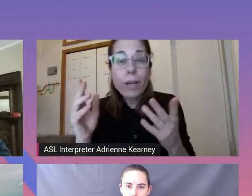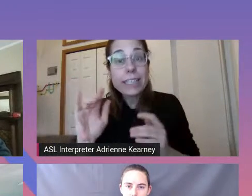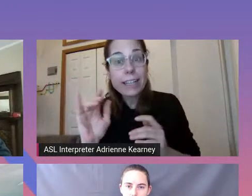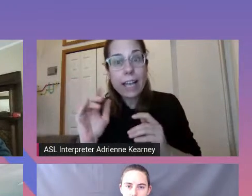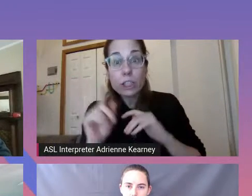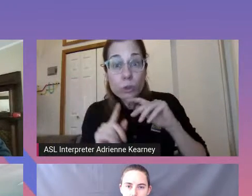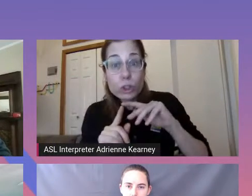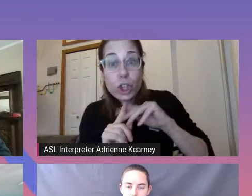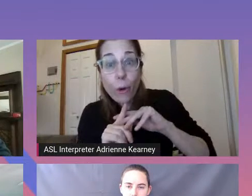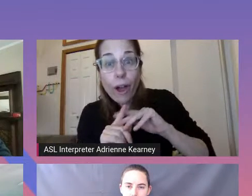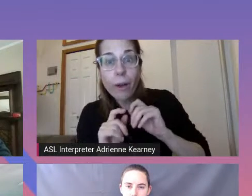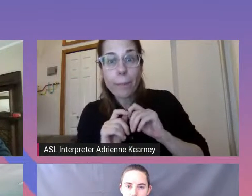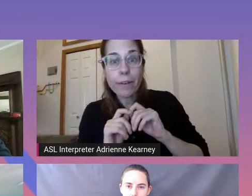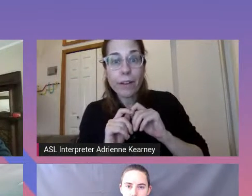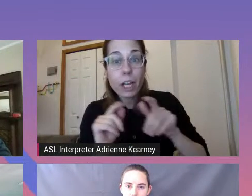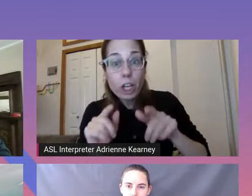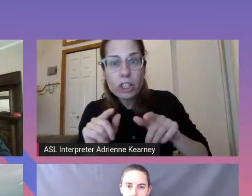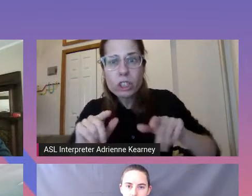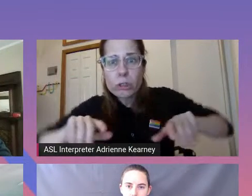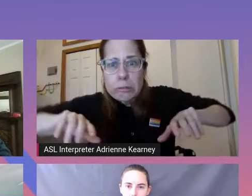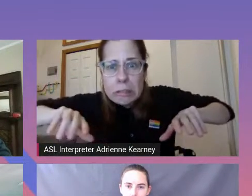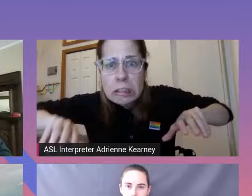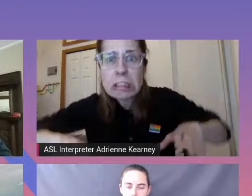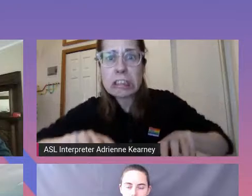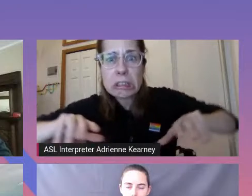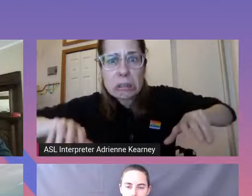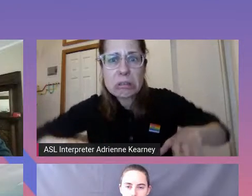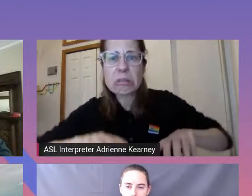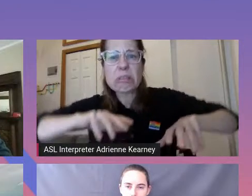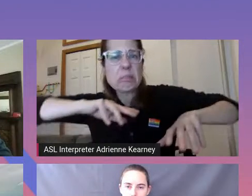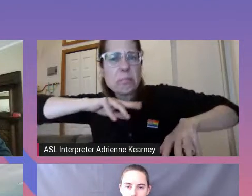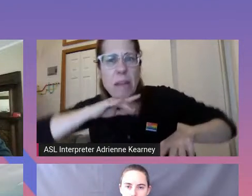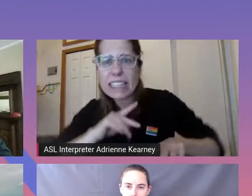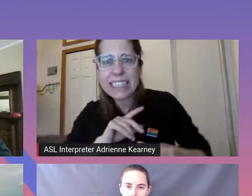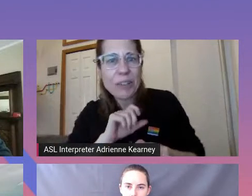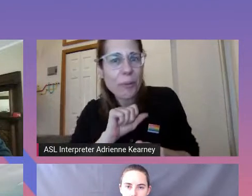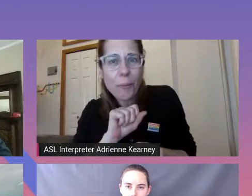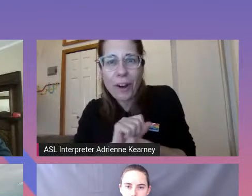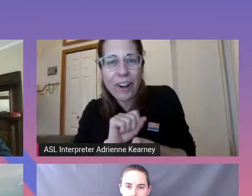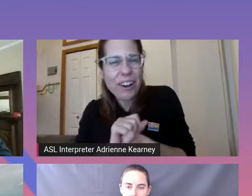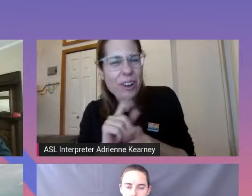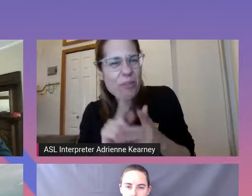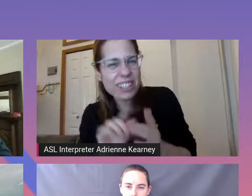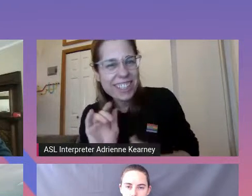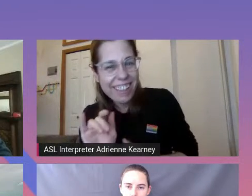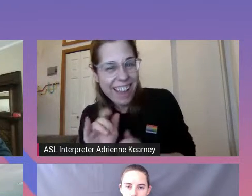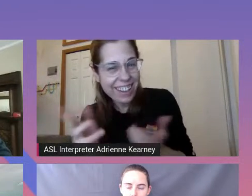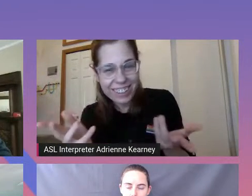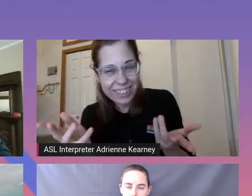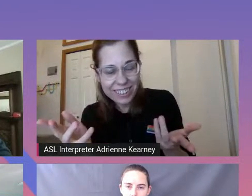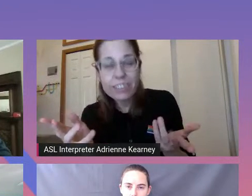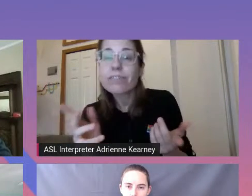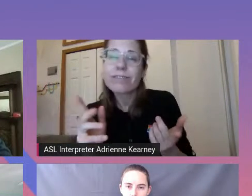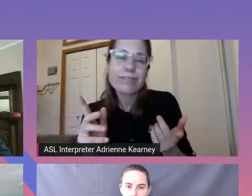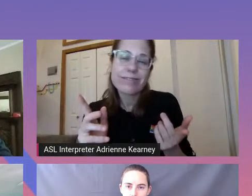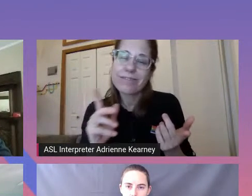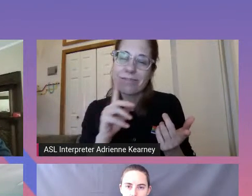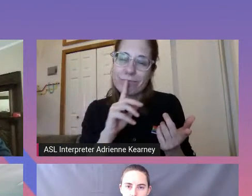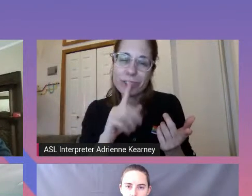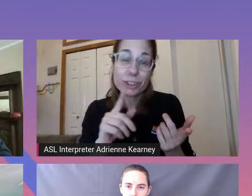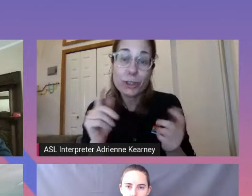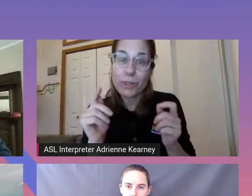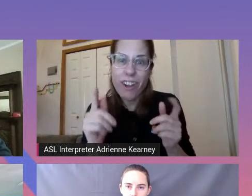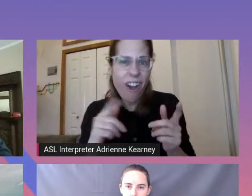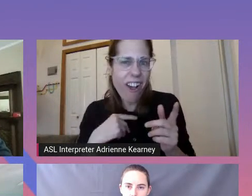doing this messy work, and I'm sure we all have like these stories of like, oh, that was a very